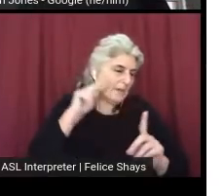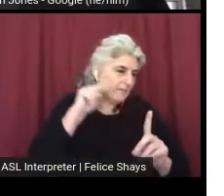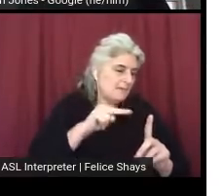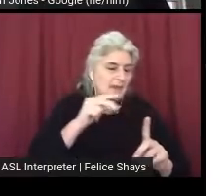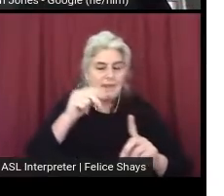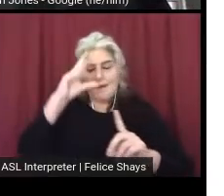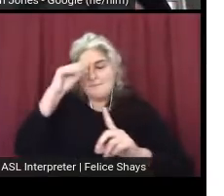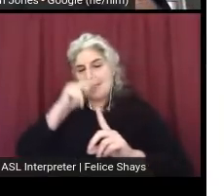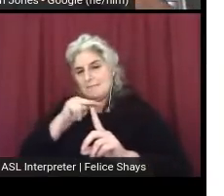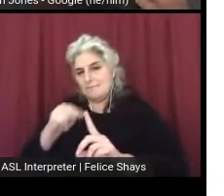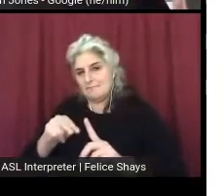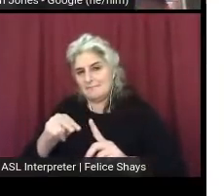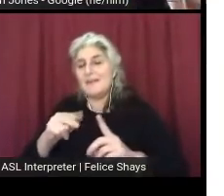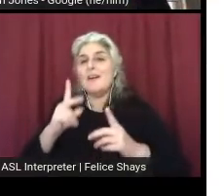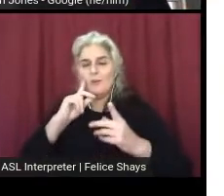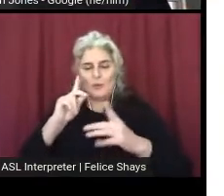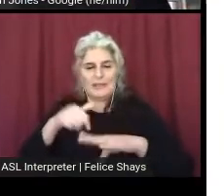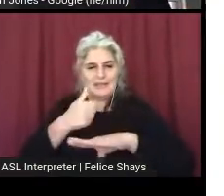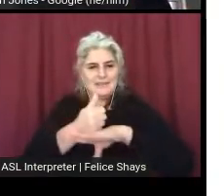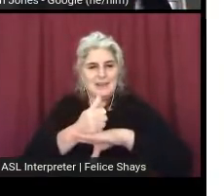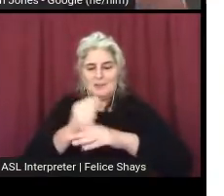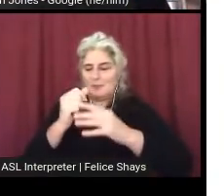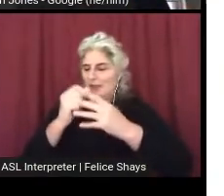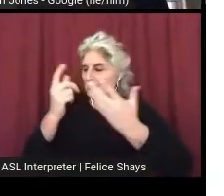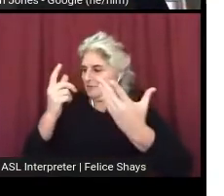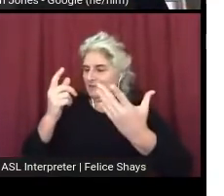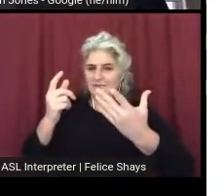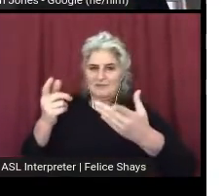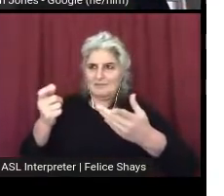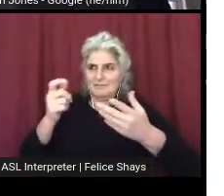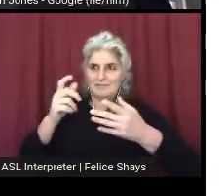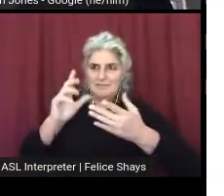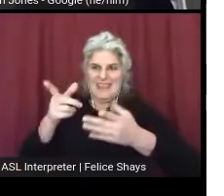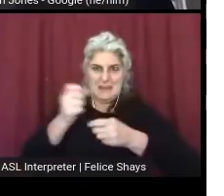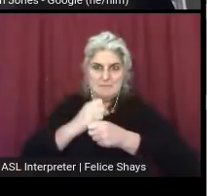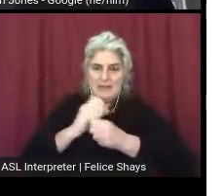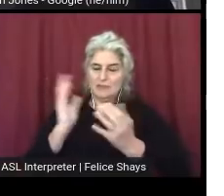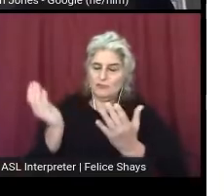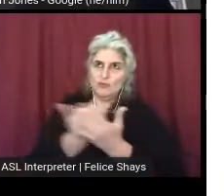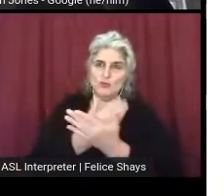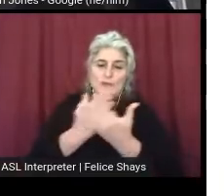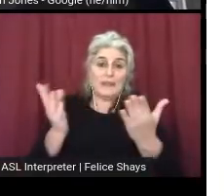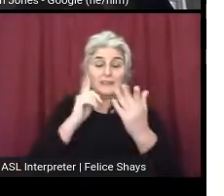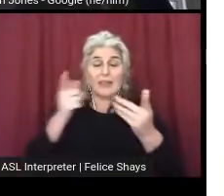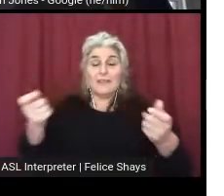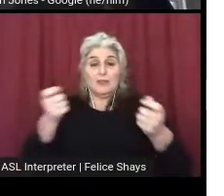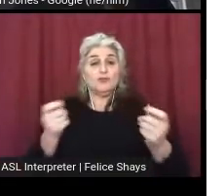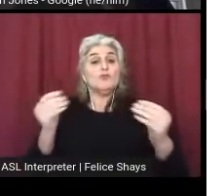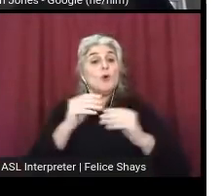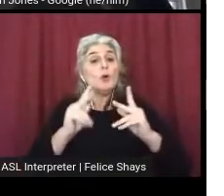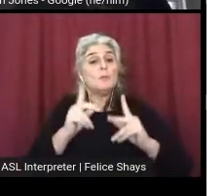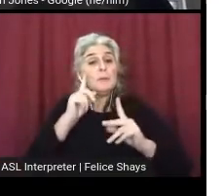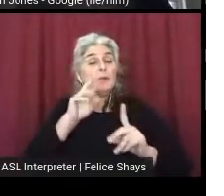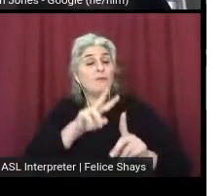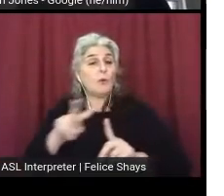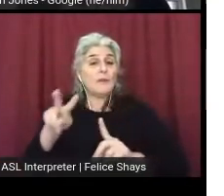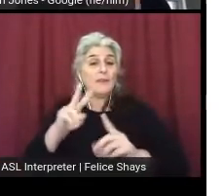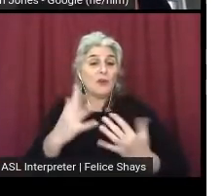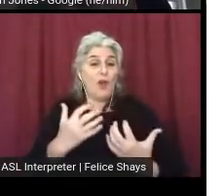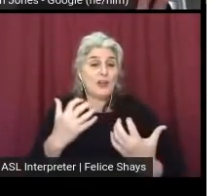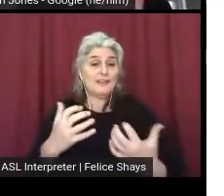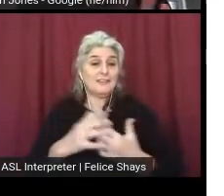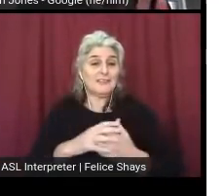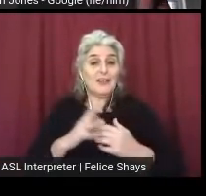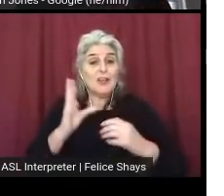narrowly focused way, you can unlock these insights that can open up real changes in your business. And we were thrilled to see, although we did